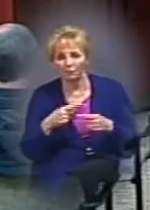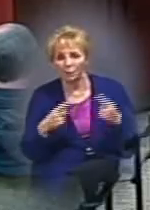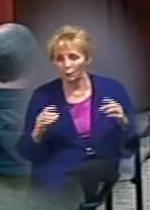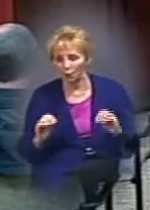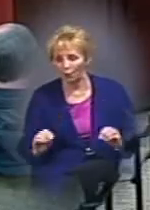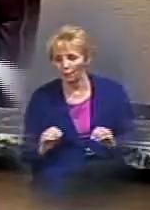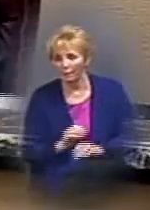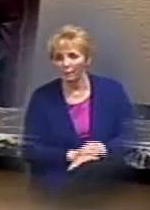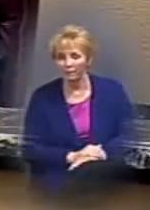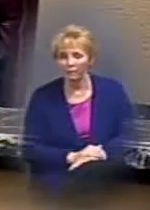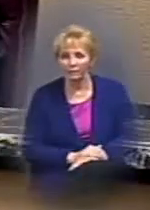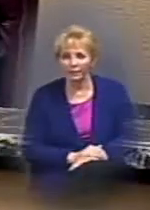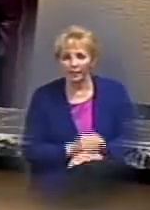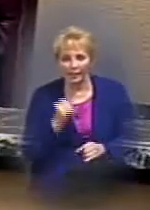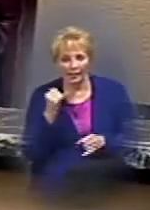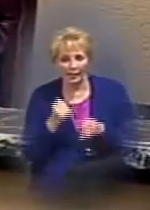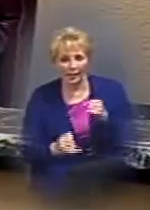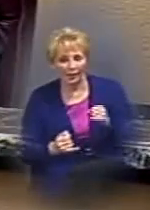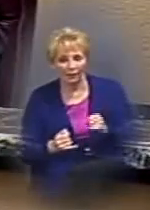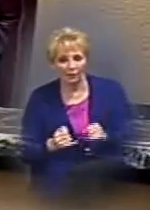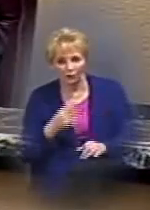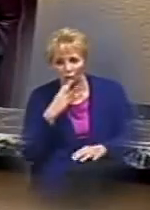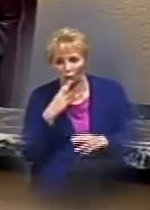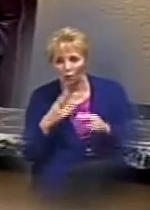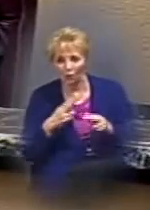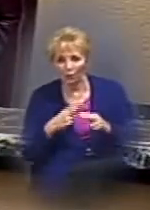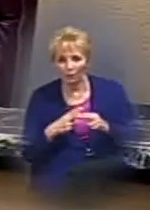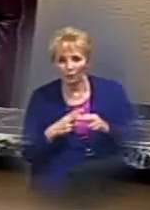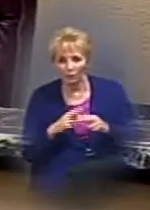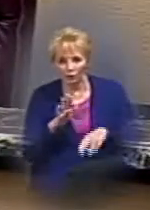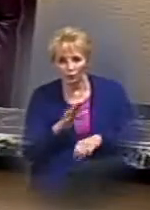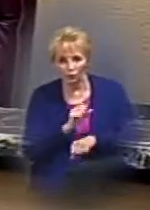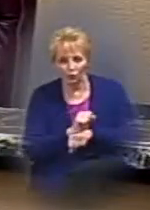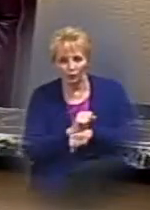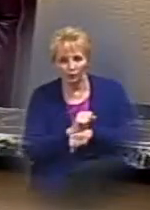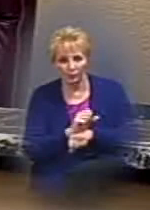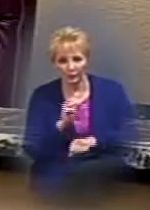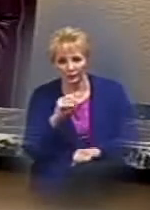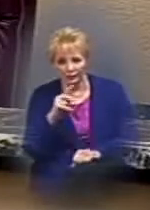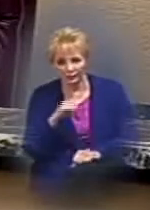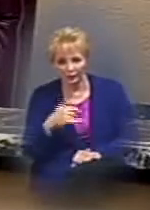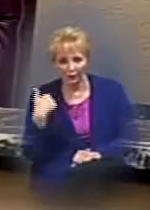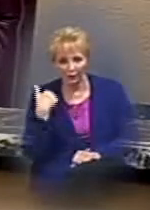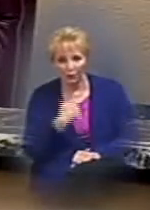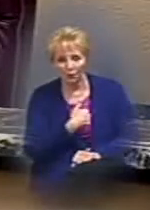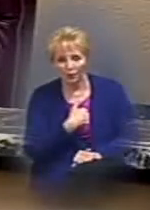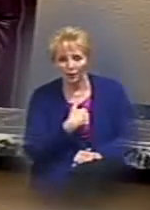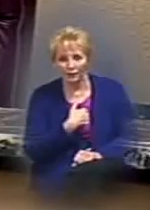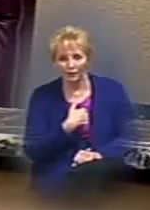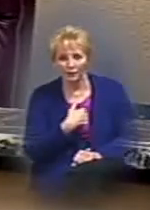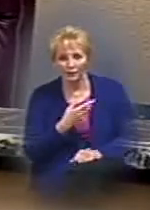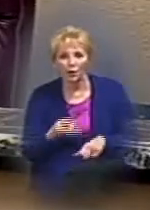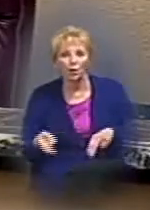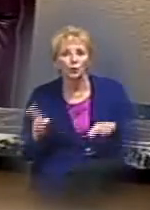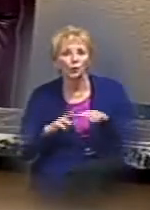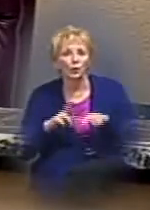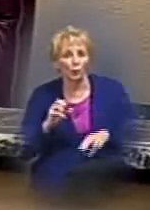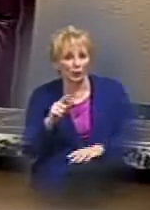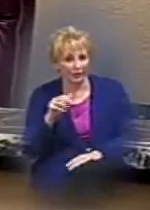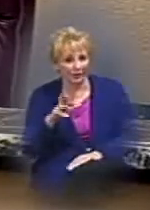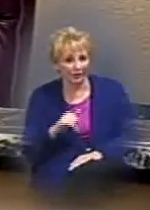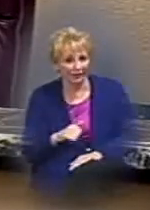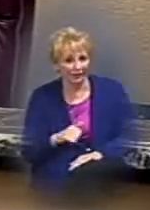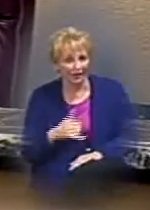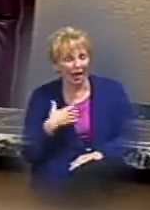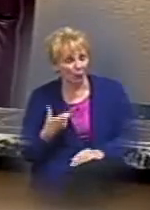Okay. Last items, we're talking about your job, Sydney. We're going to expand your salaries, by the way. I'm going to